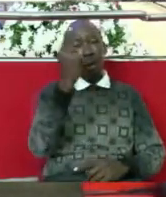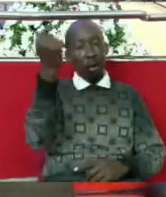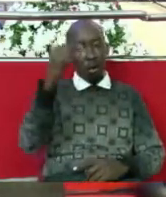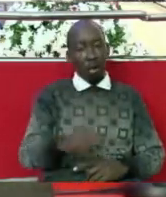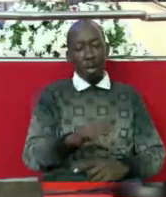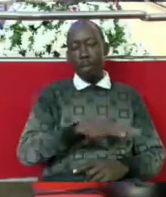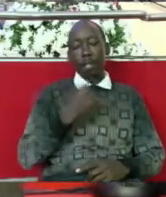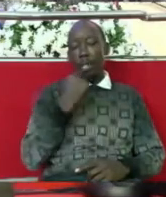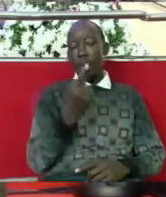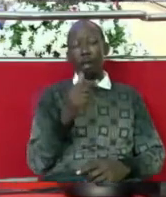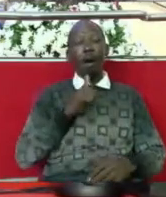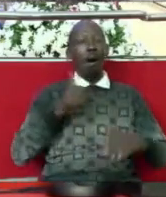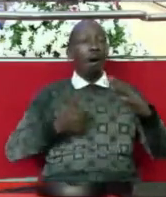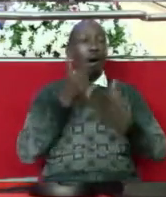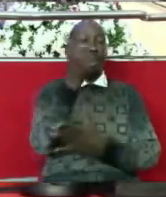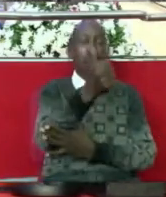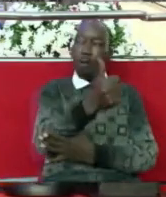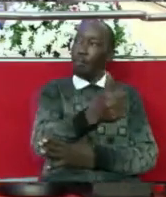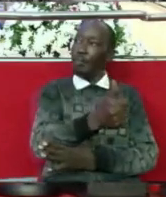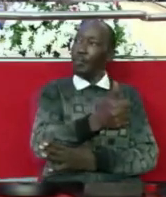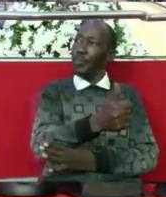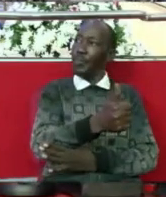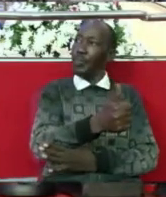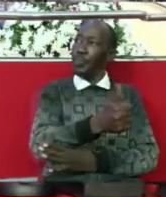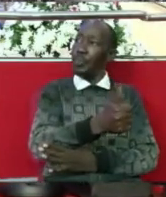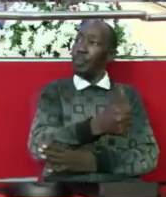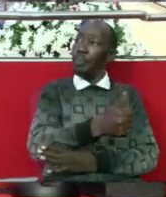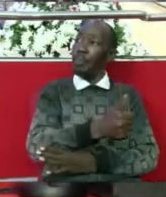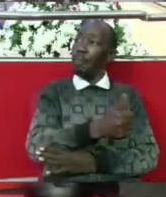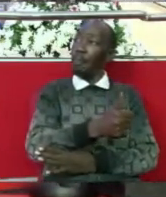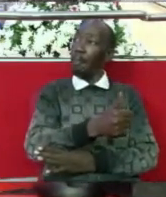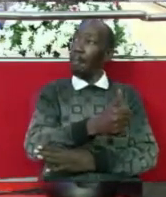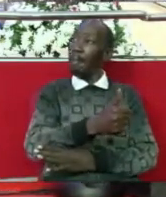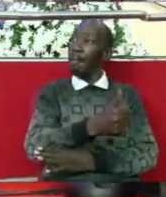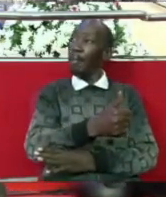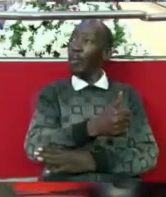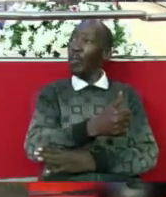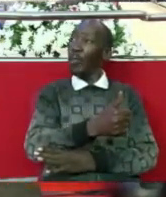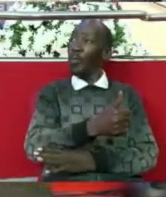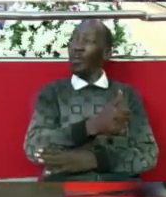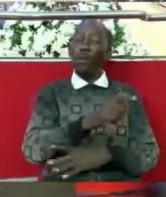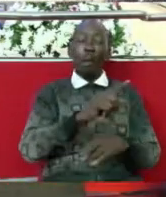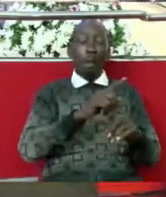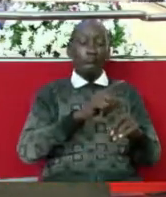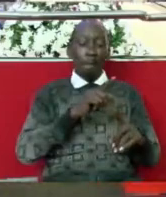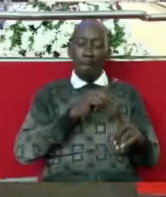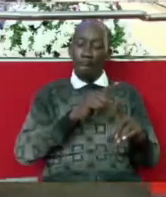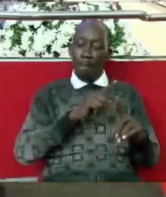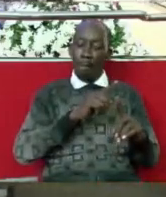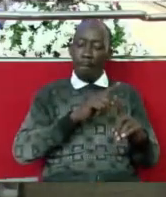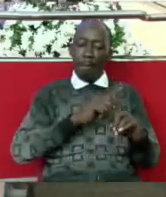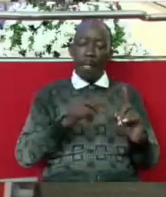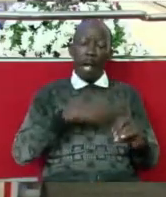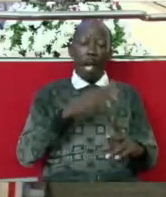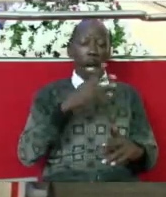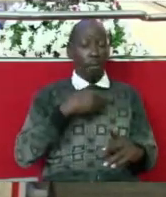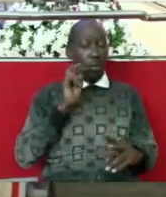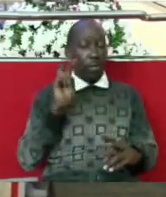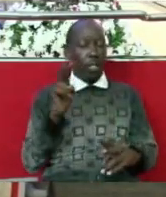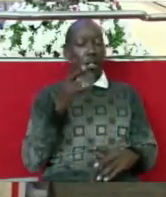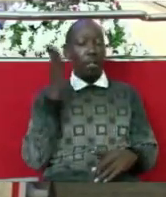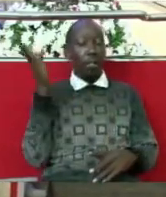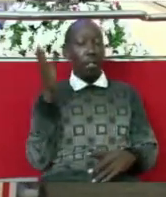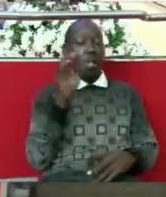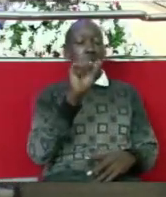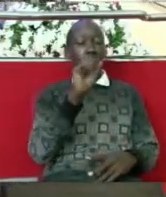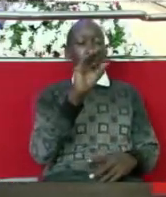was telling Abraham. Kwa sababu Biblia inasema kwamba Mungu alikuja na akaambia Abraham. That ninaenda na hapa Sodom na Gomora. I am